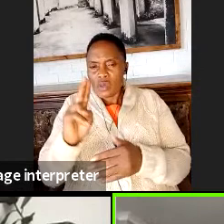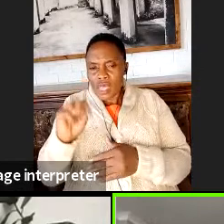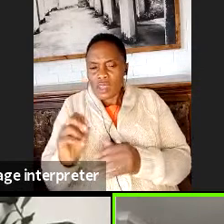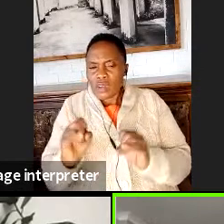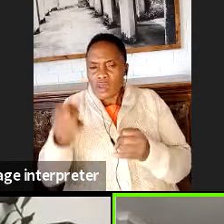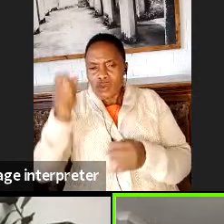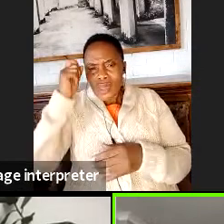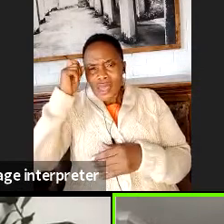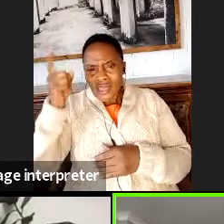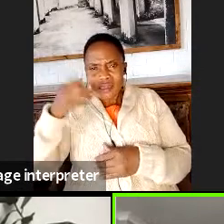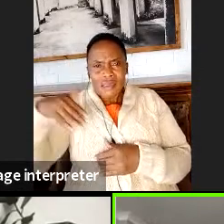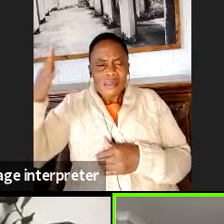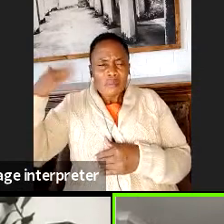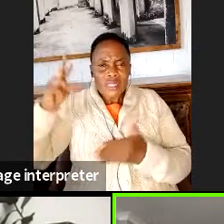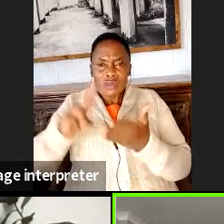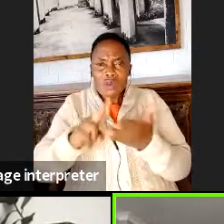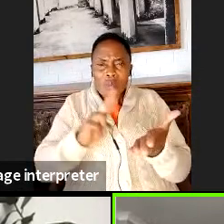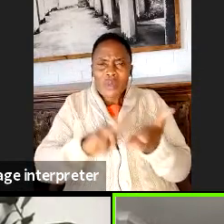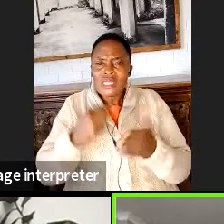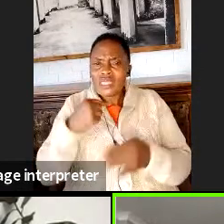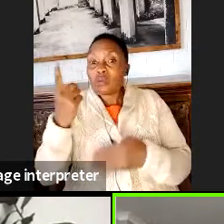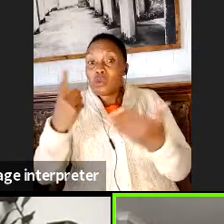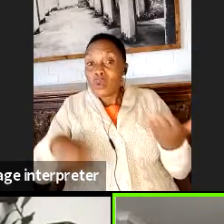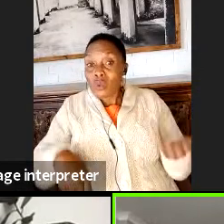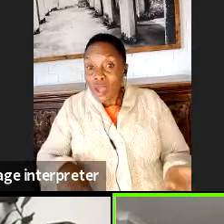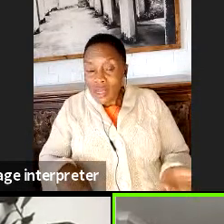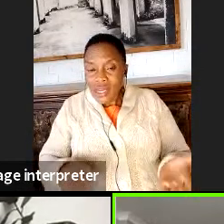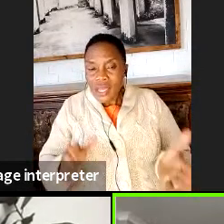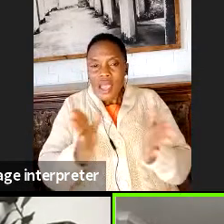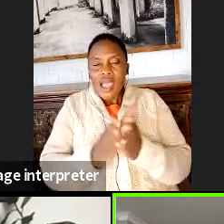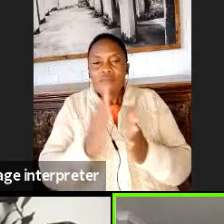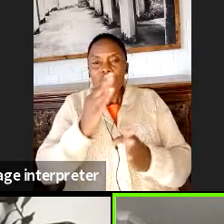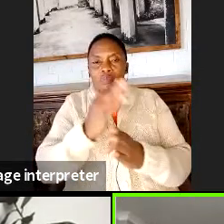the previous recommendations and build on that.